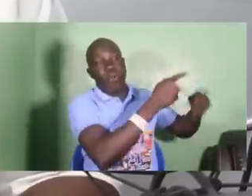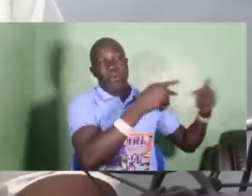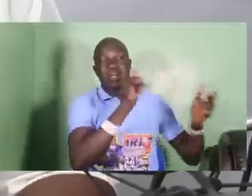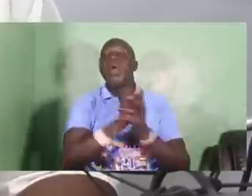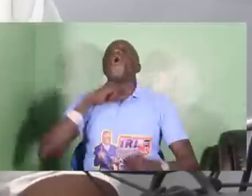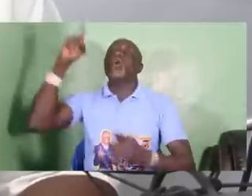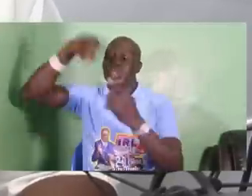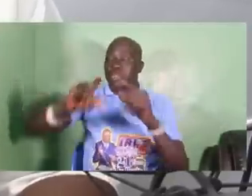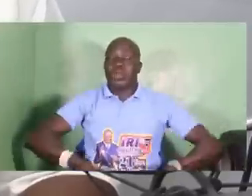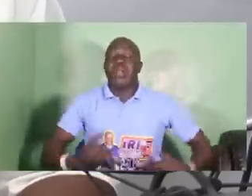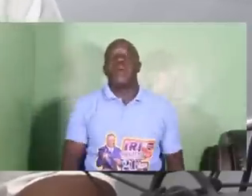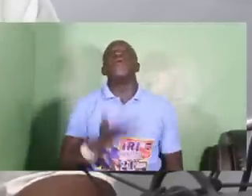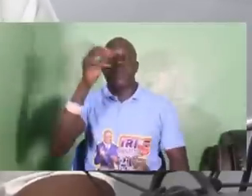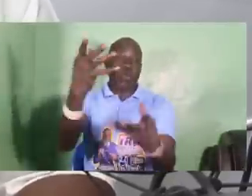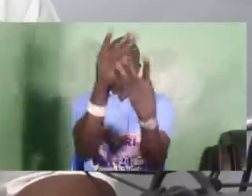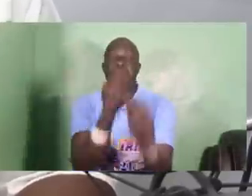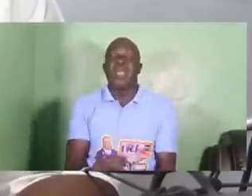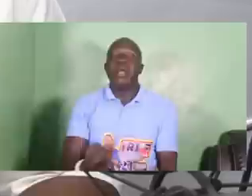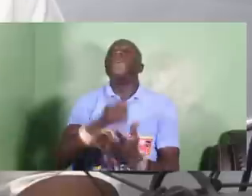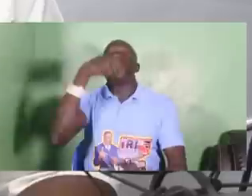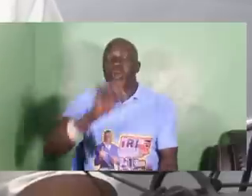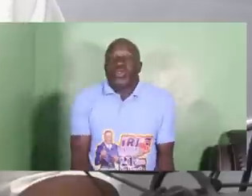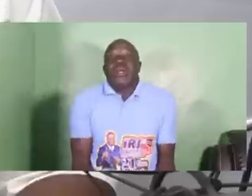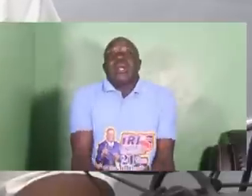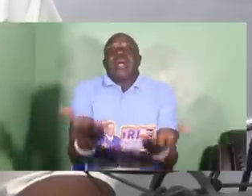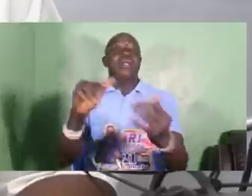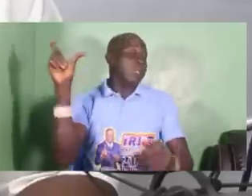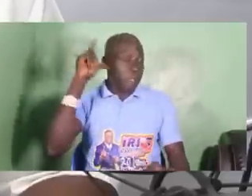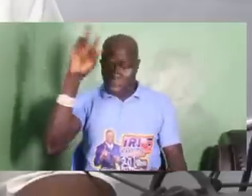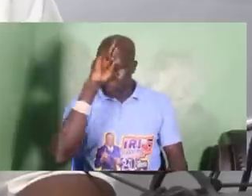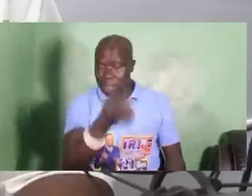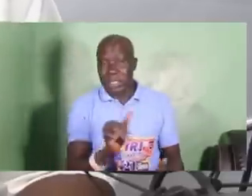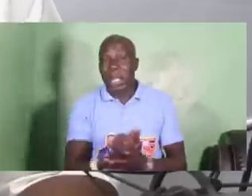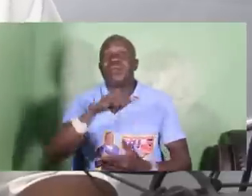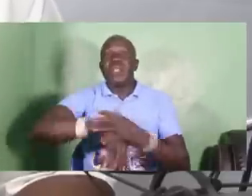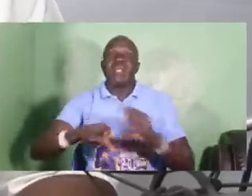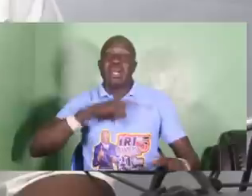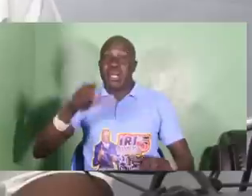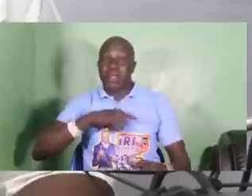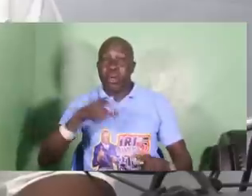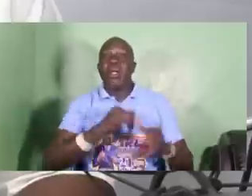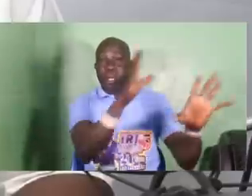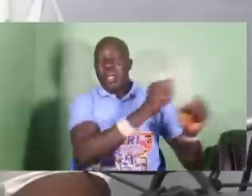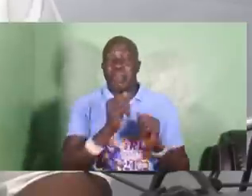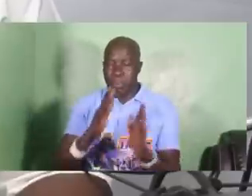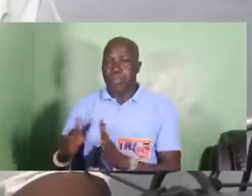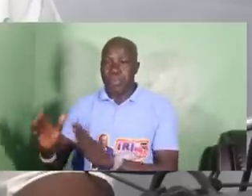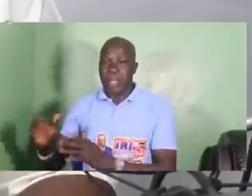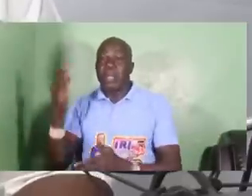progress. Your life must obey. You must rise. Hear me, sir. Ikeja. Happy